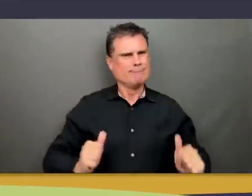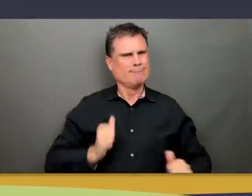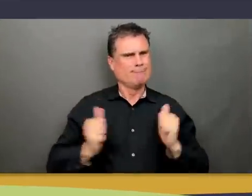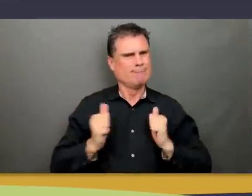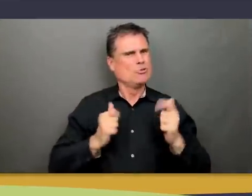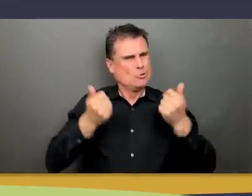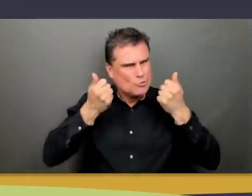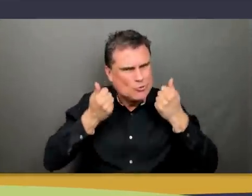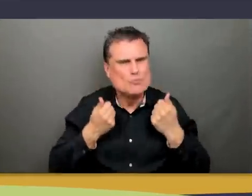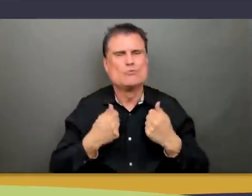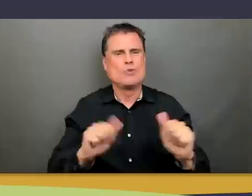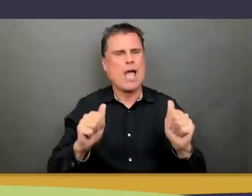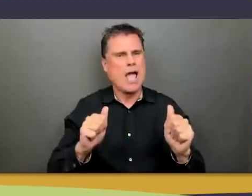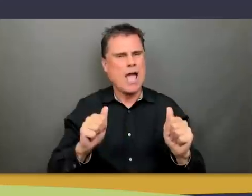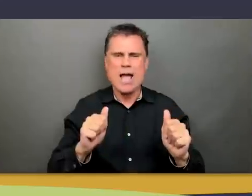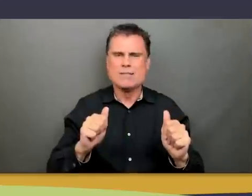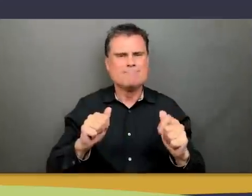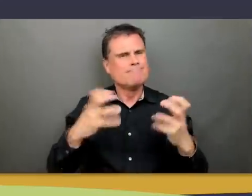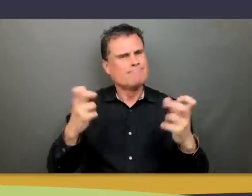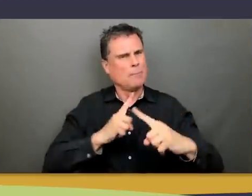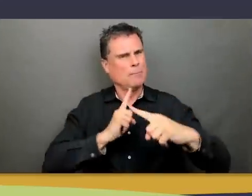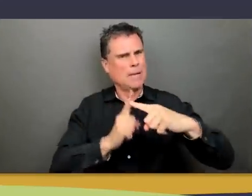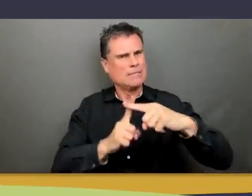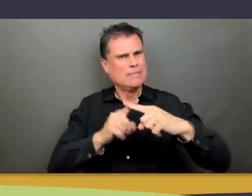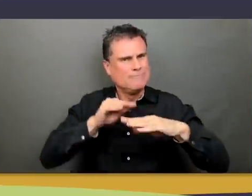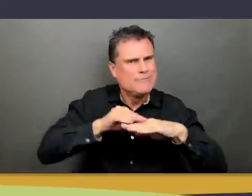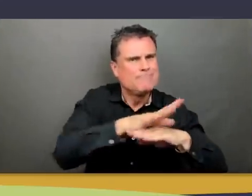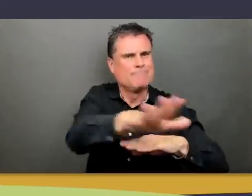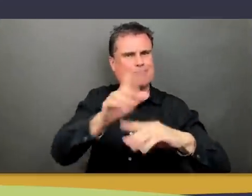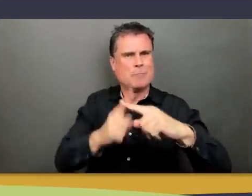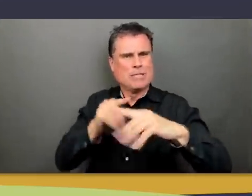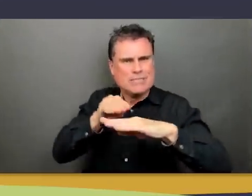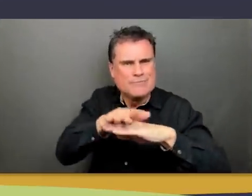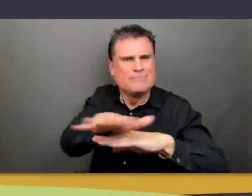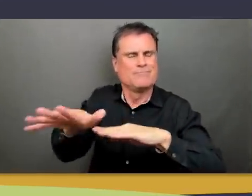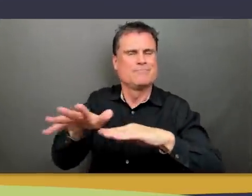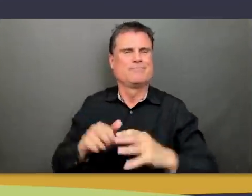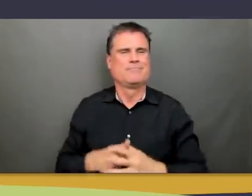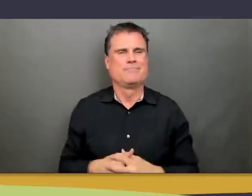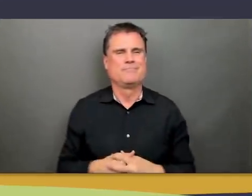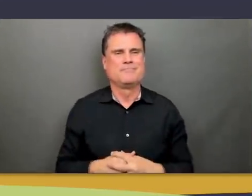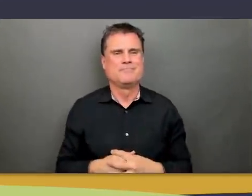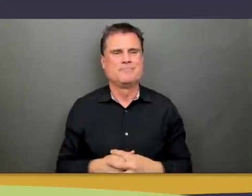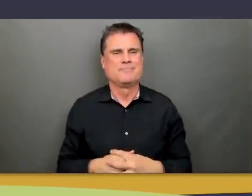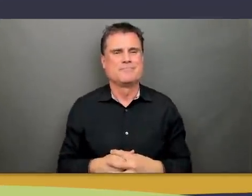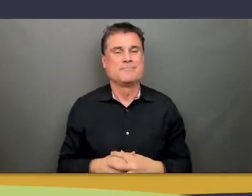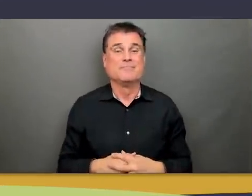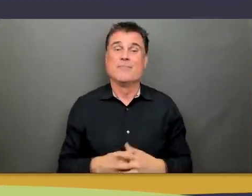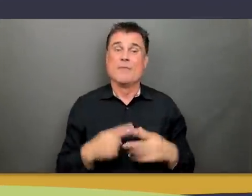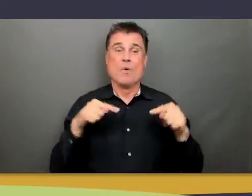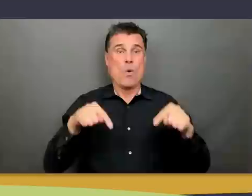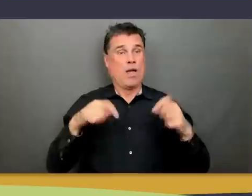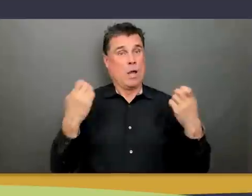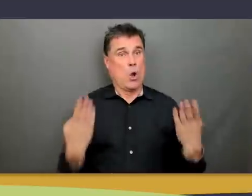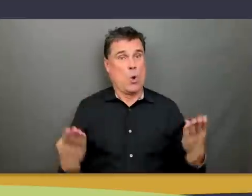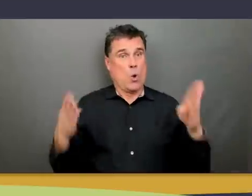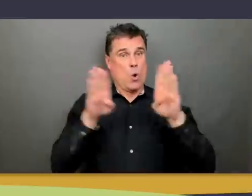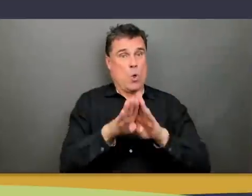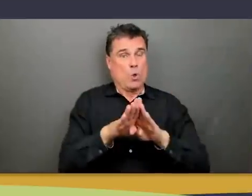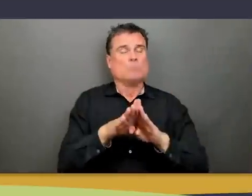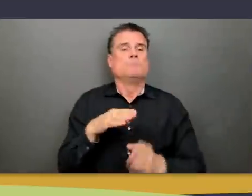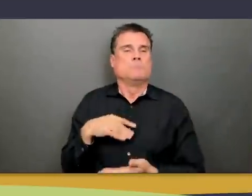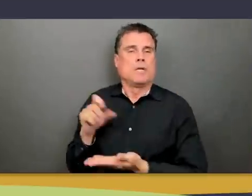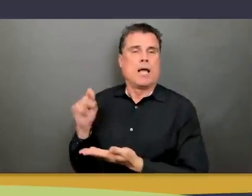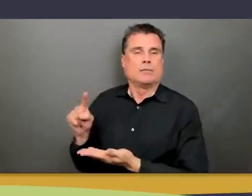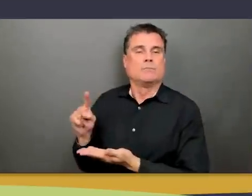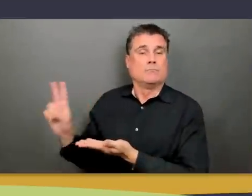of others. As we say goodbye, I would like to welcome Kevin and Michael back for some final remarks